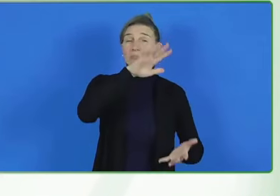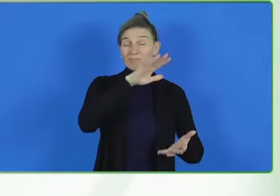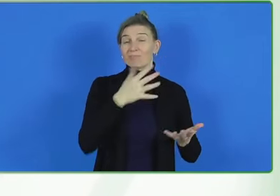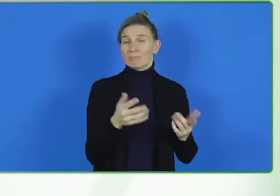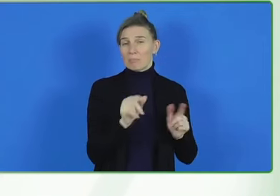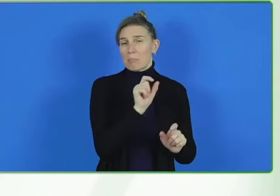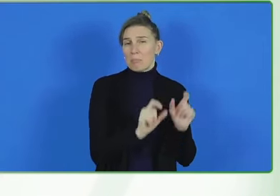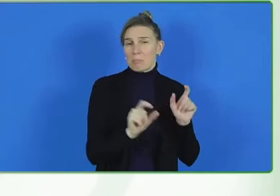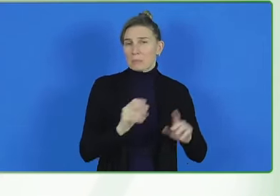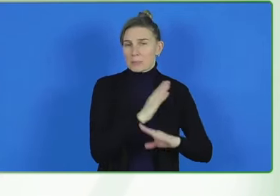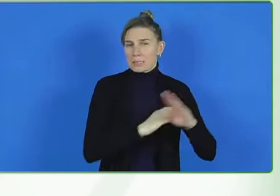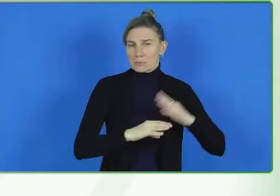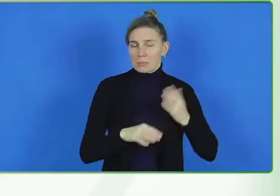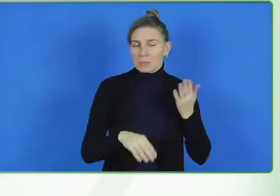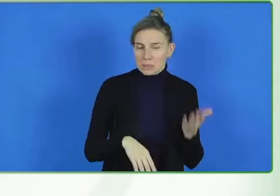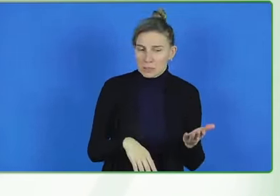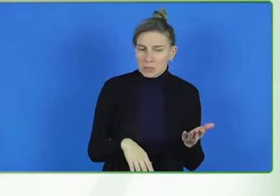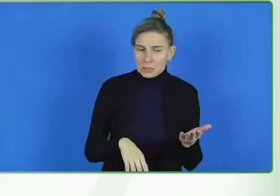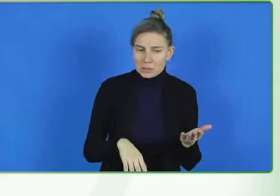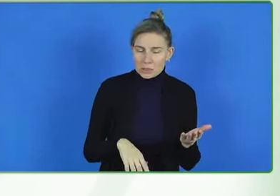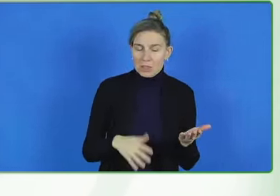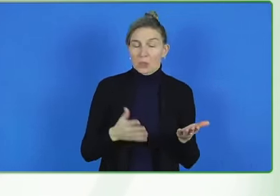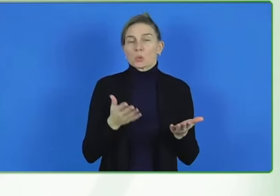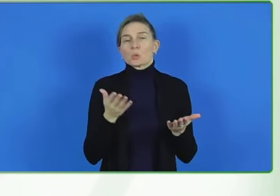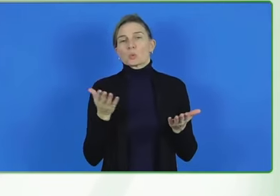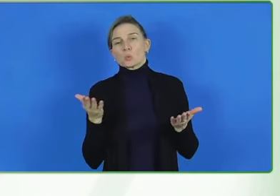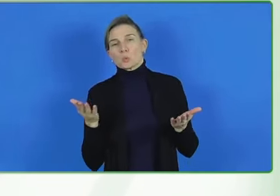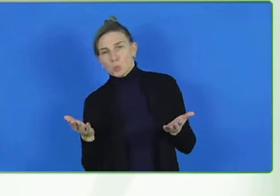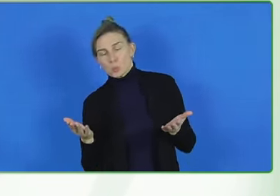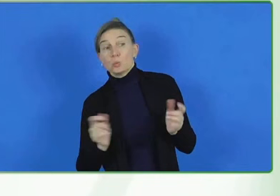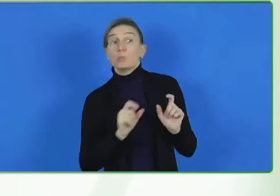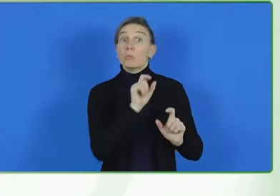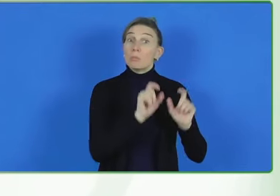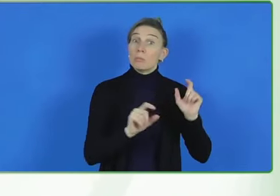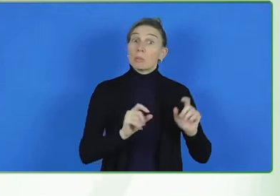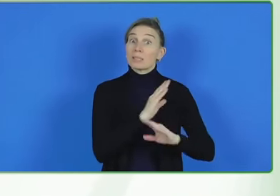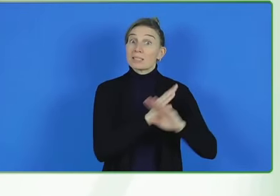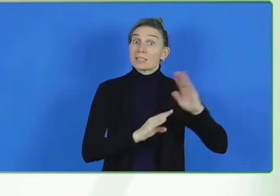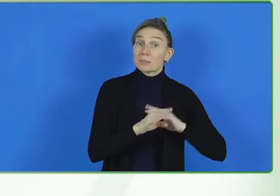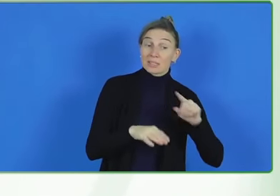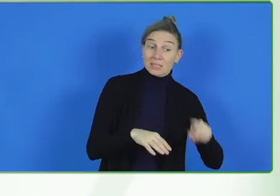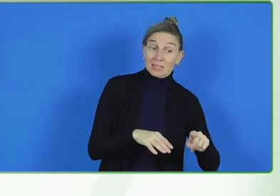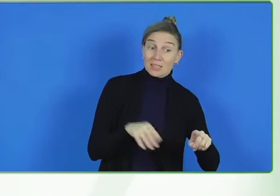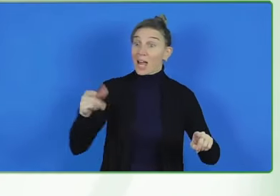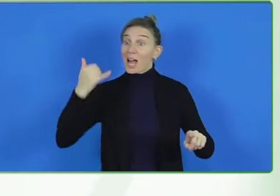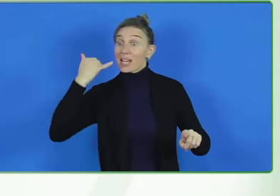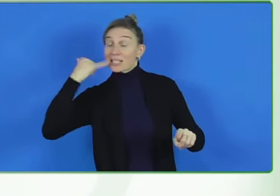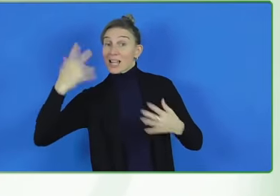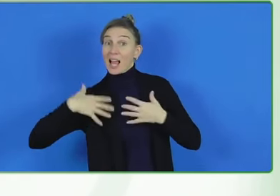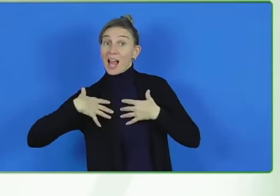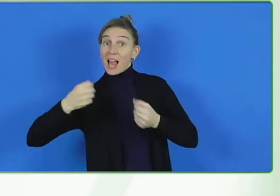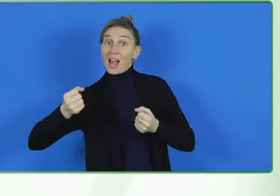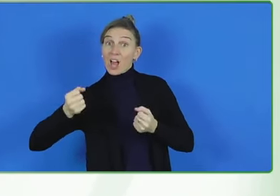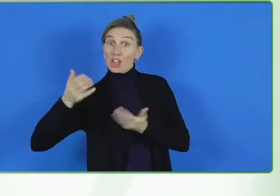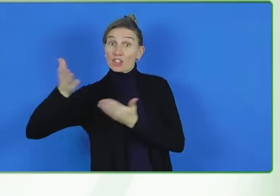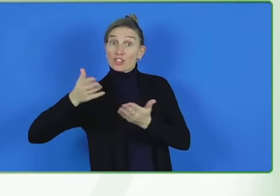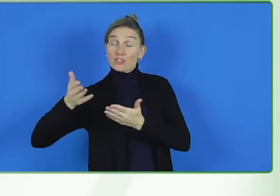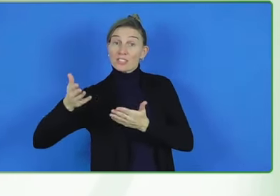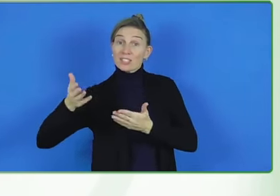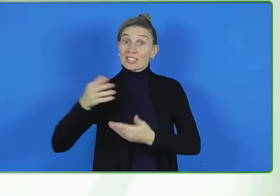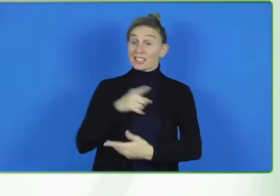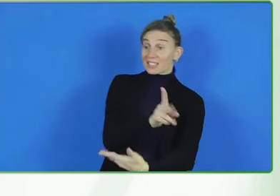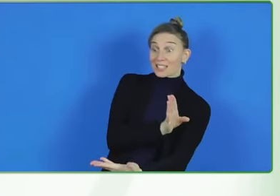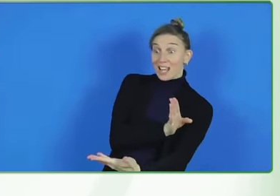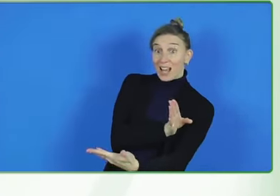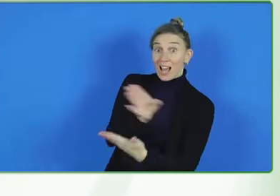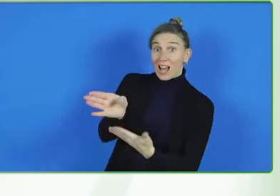these are the challenges for persons with disabilities in access to telehealth services. And one